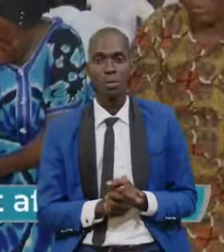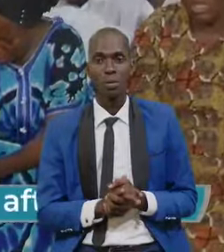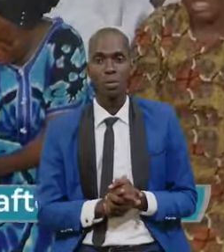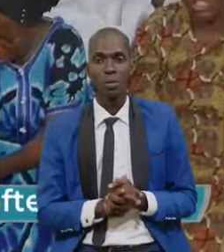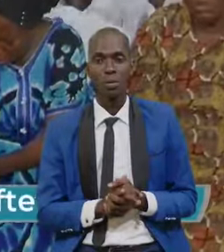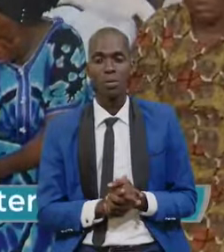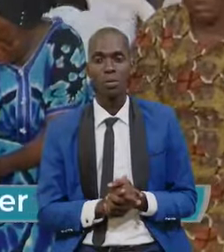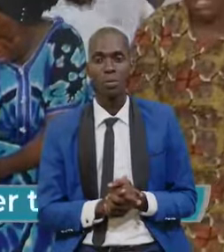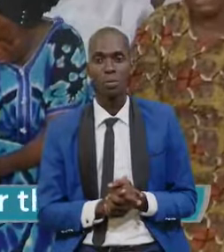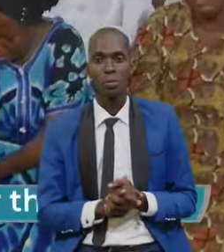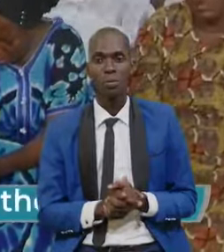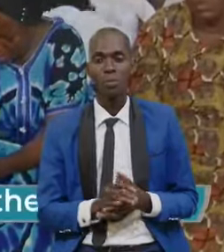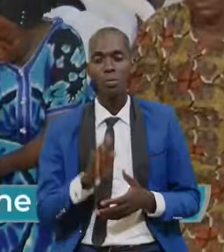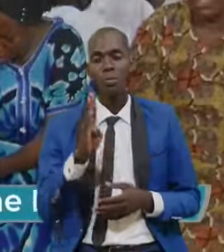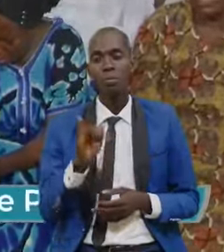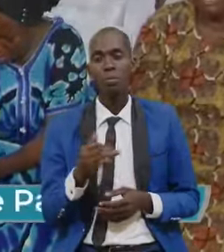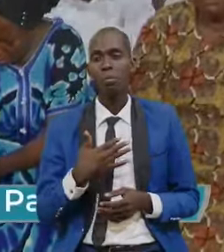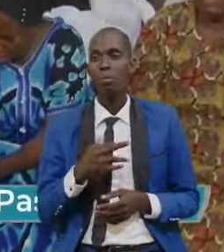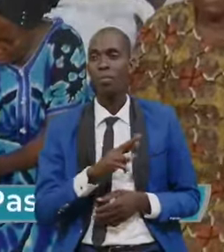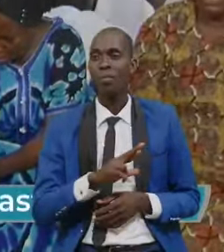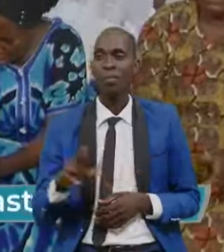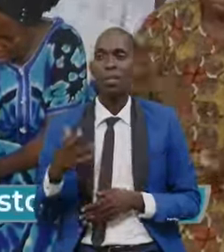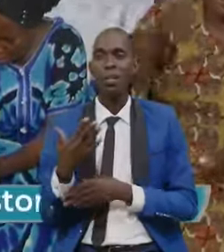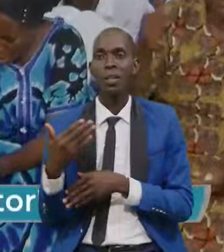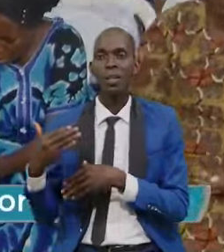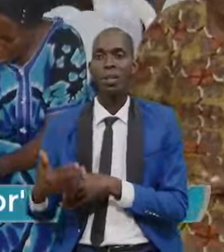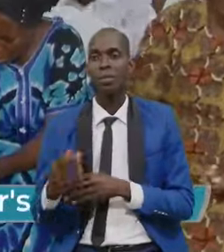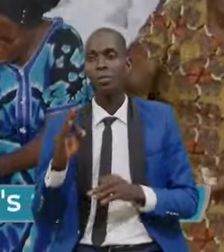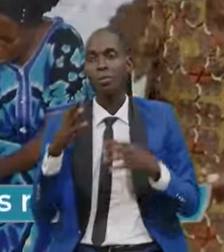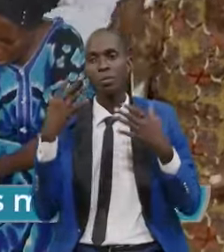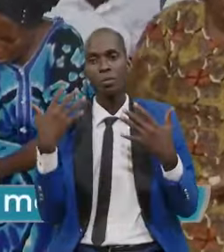By my right hand side, if you are finished, wave the flag up.